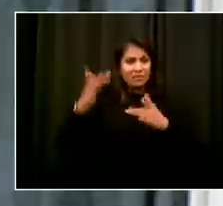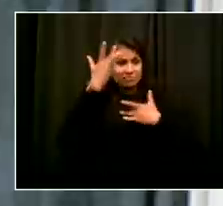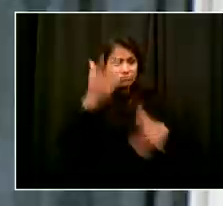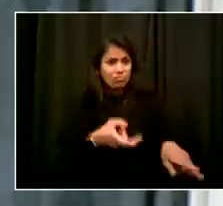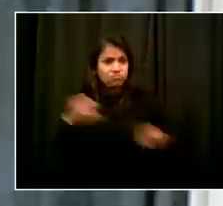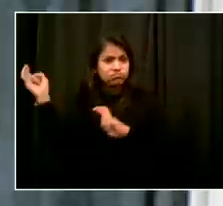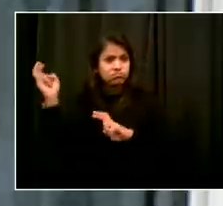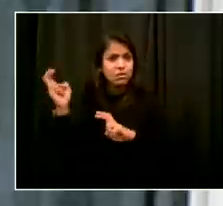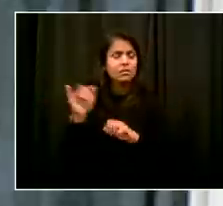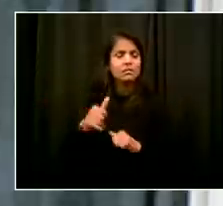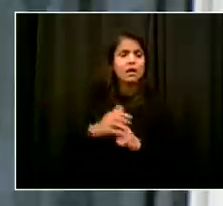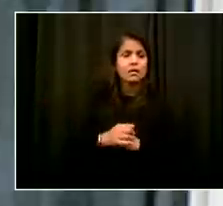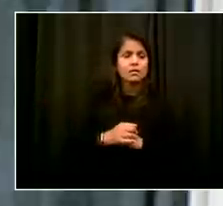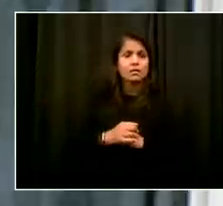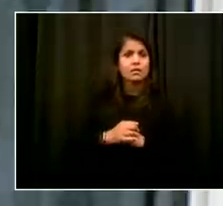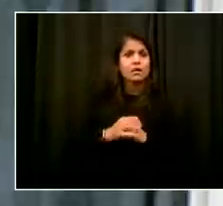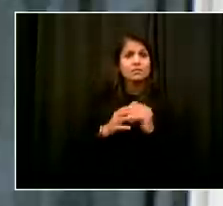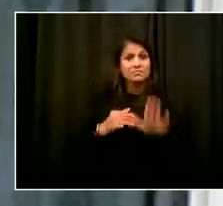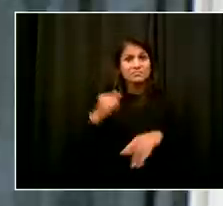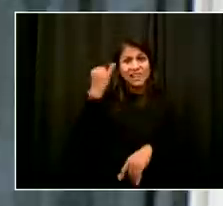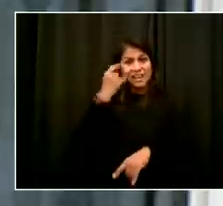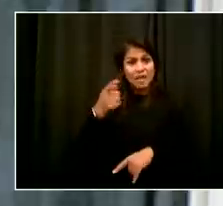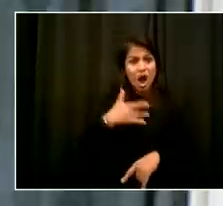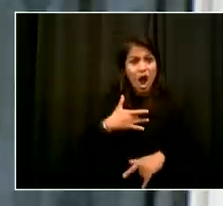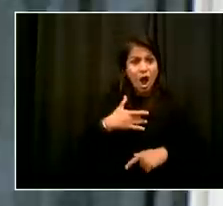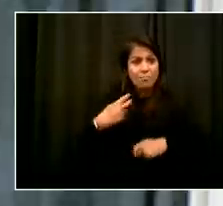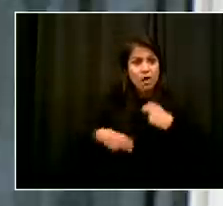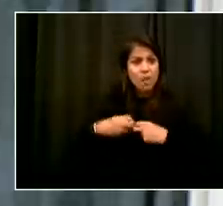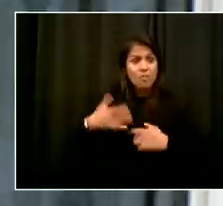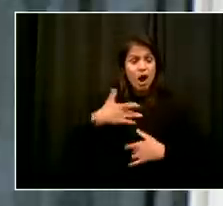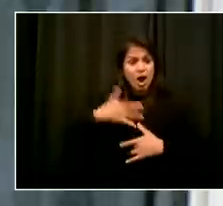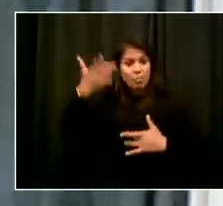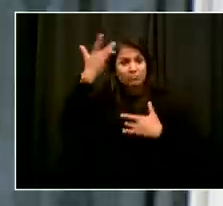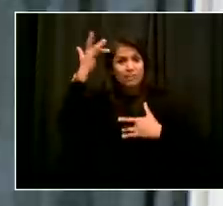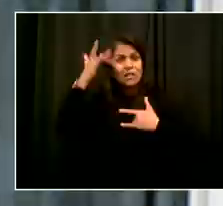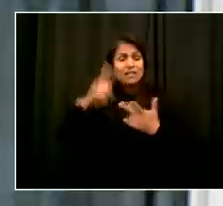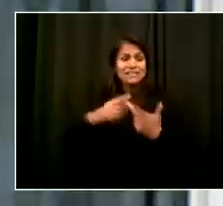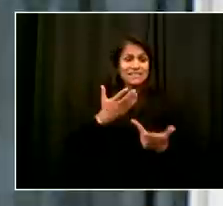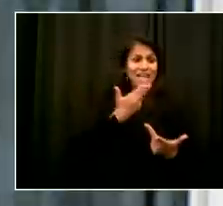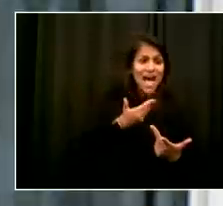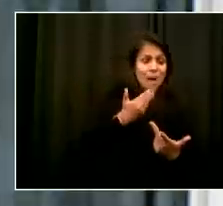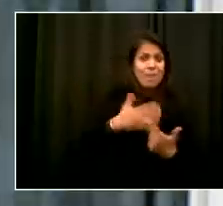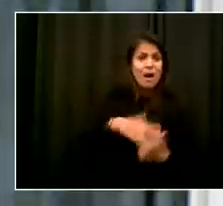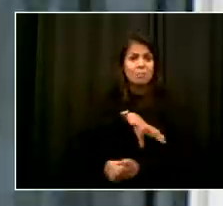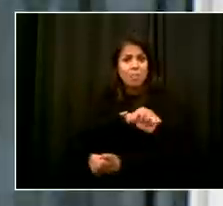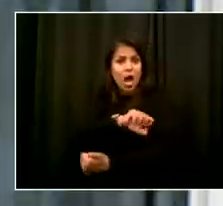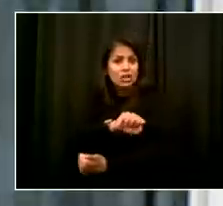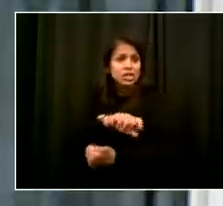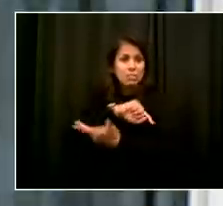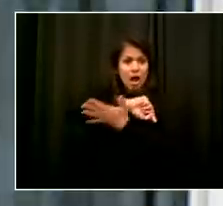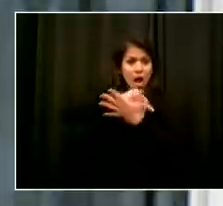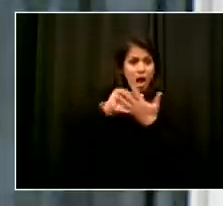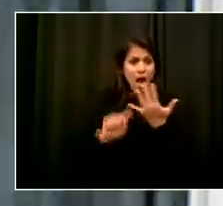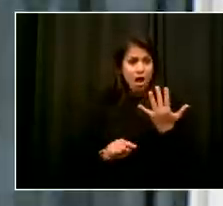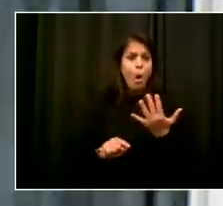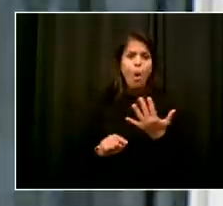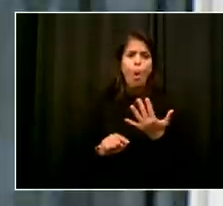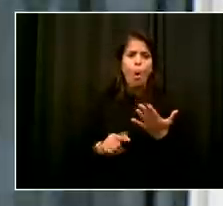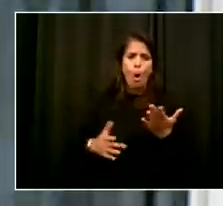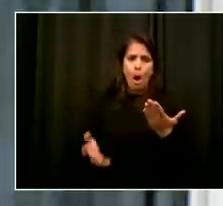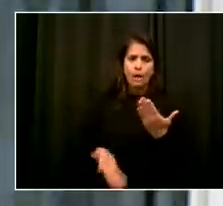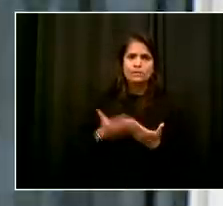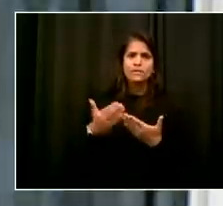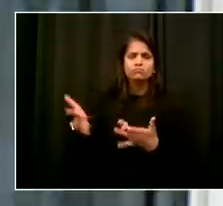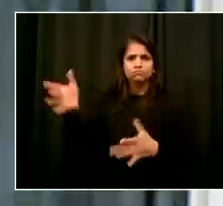disease, high blood pressure. These are things that we know occur more frequently among South Asians as well. And that's why it is so important